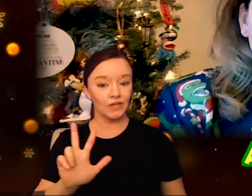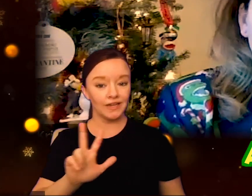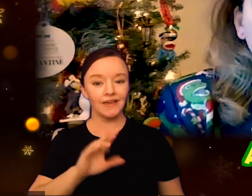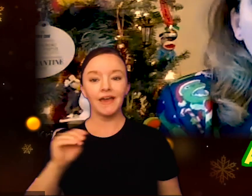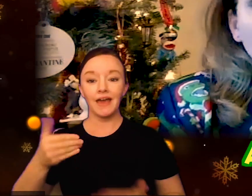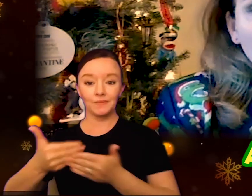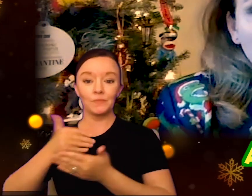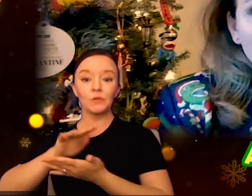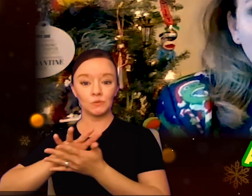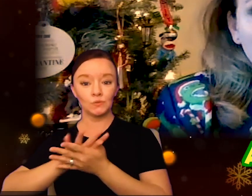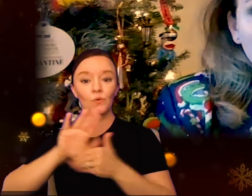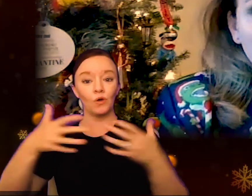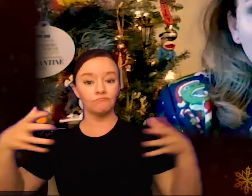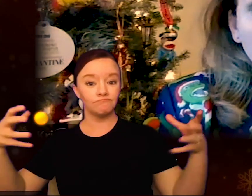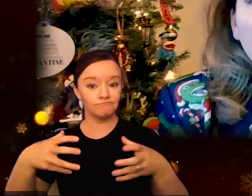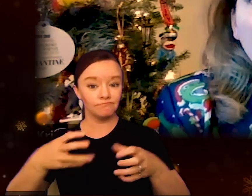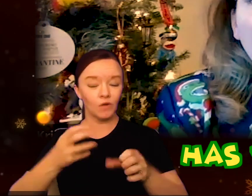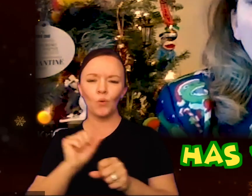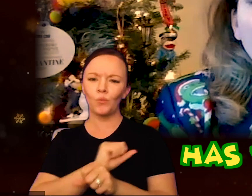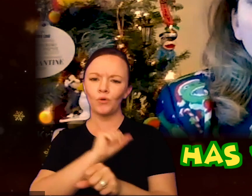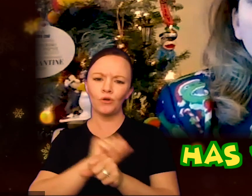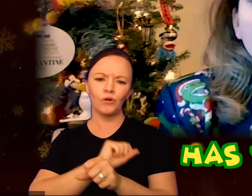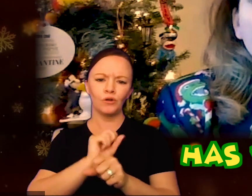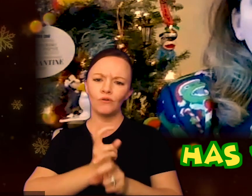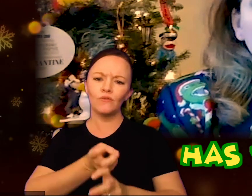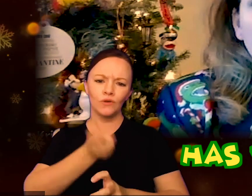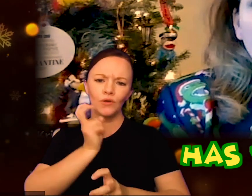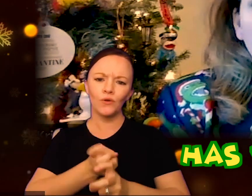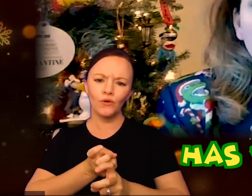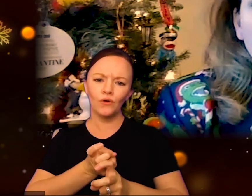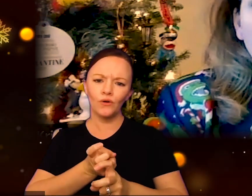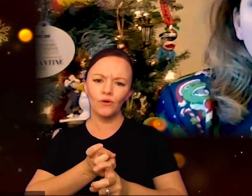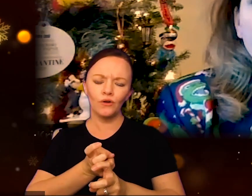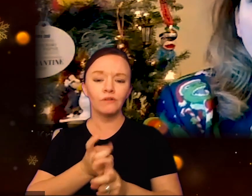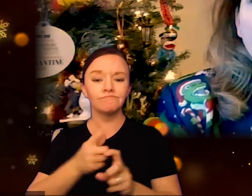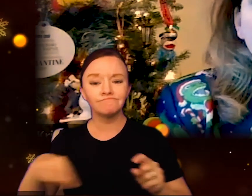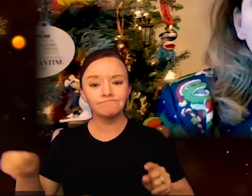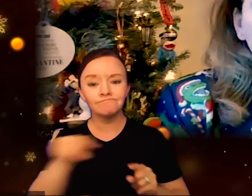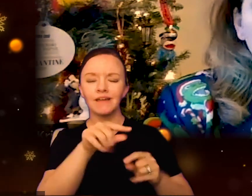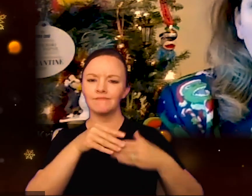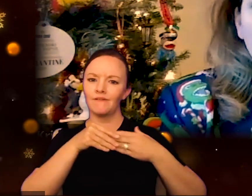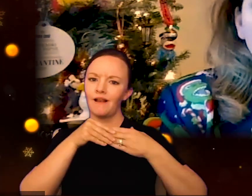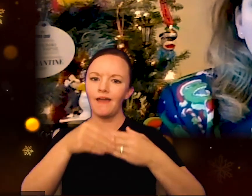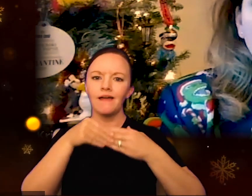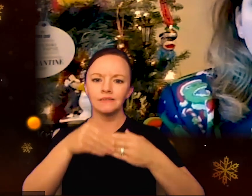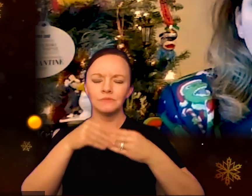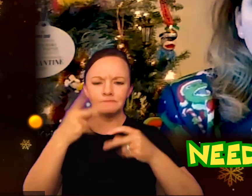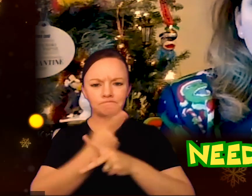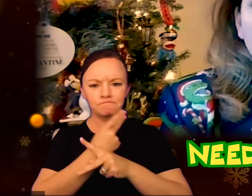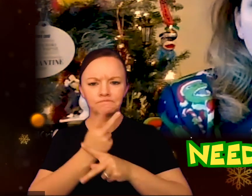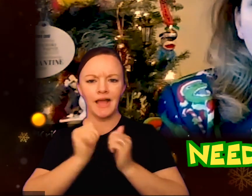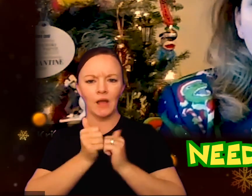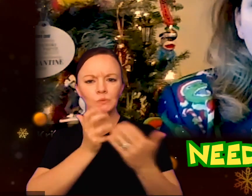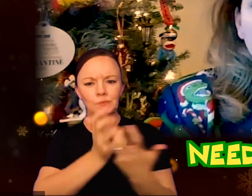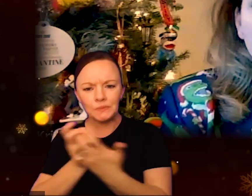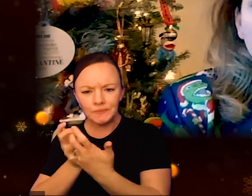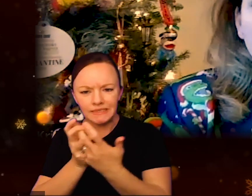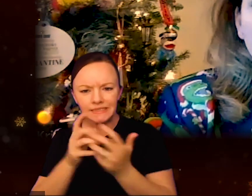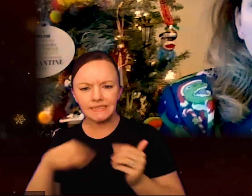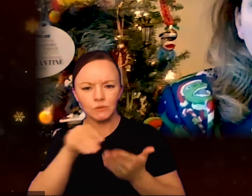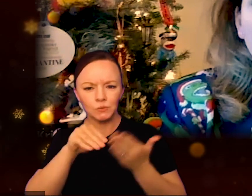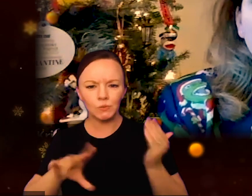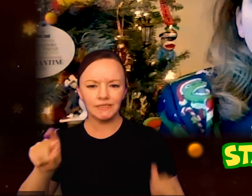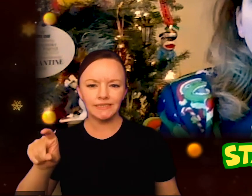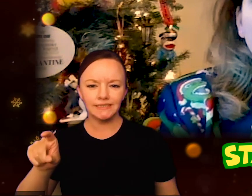3 and preschool, has worked very hard and has been very flexible in meeting the needs of the